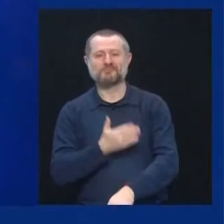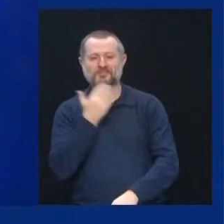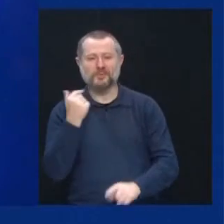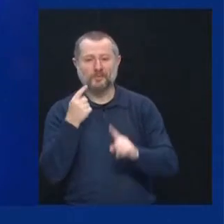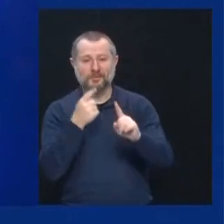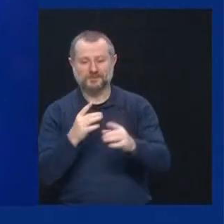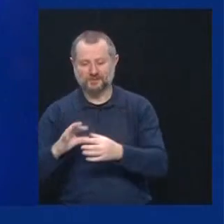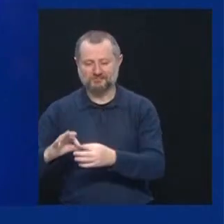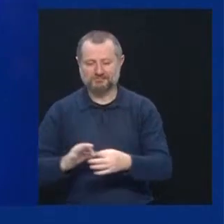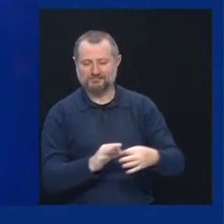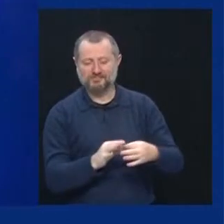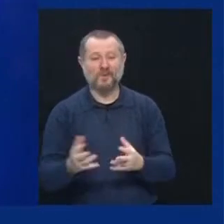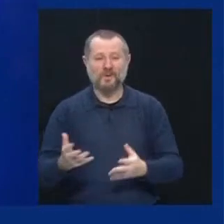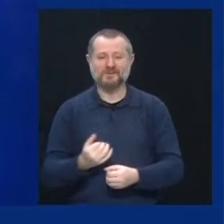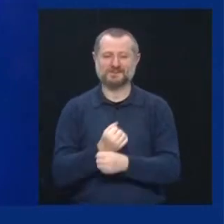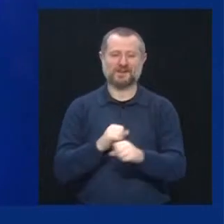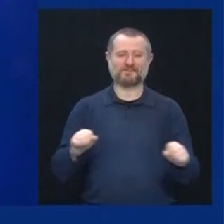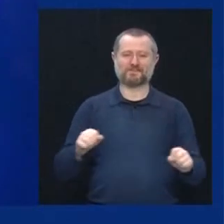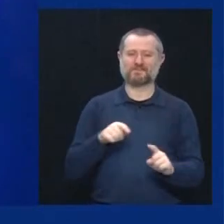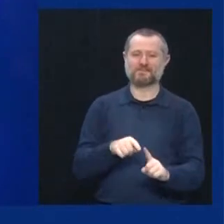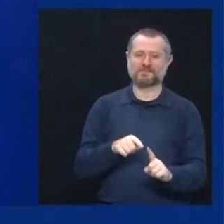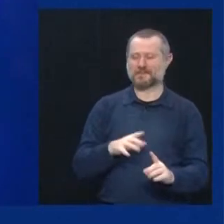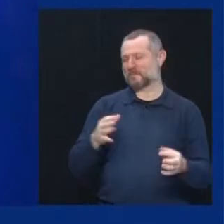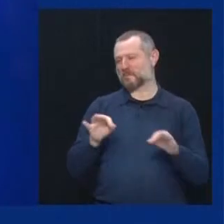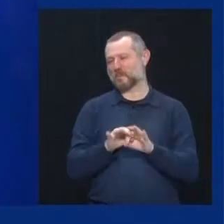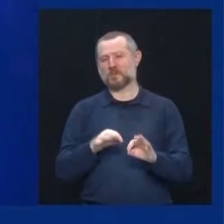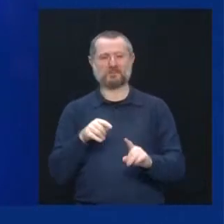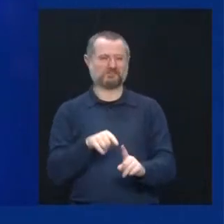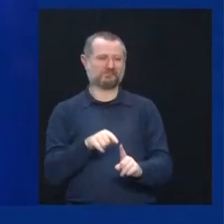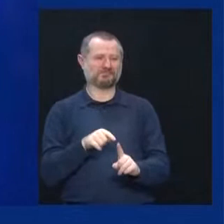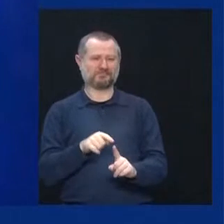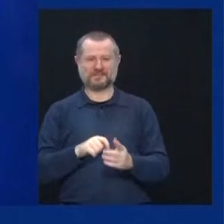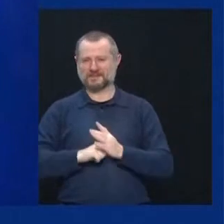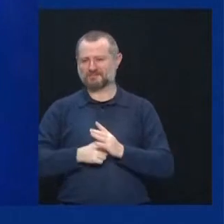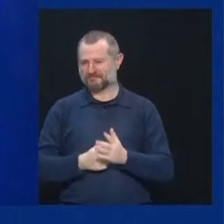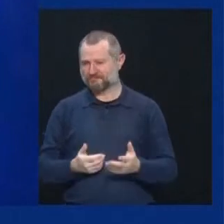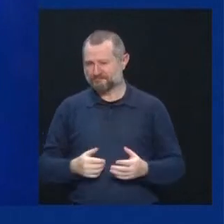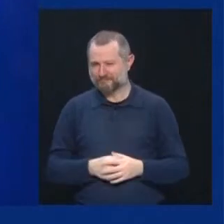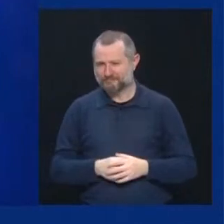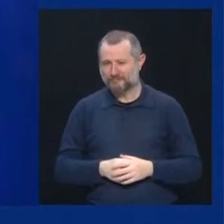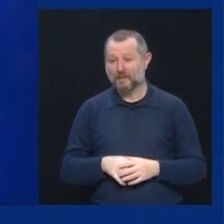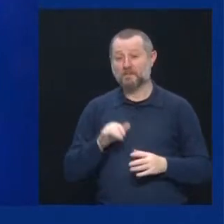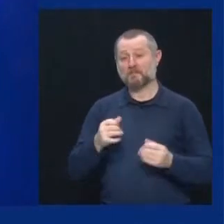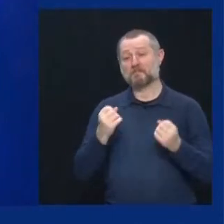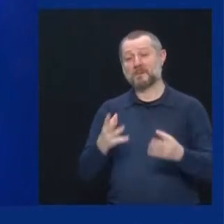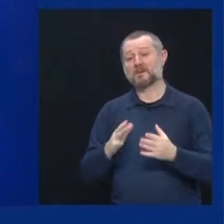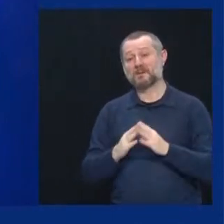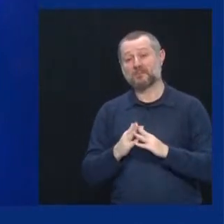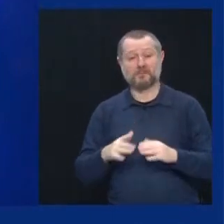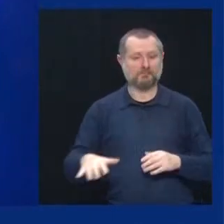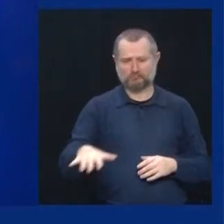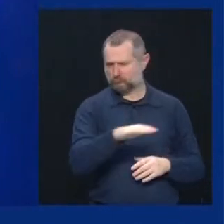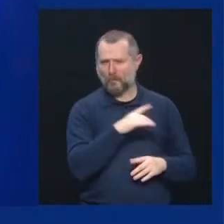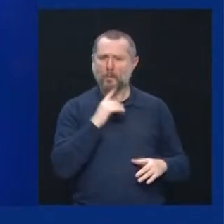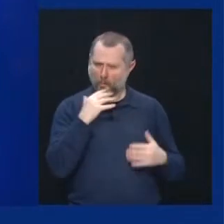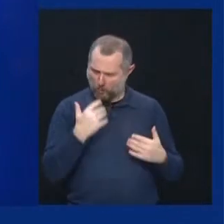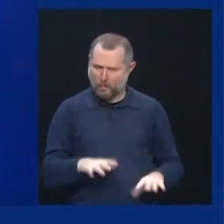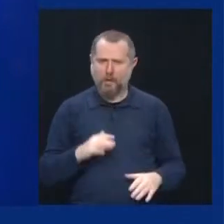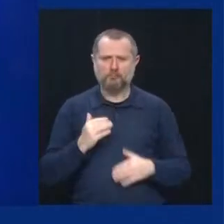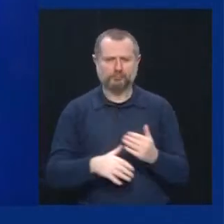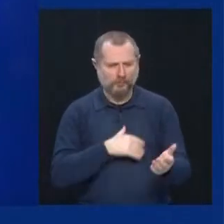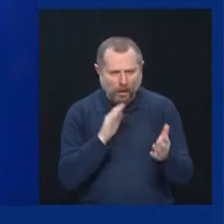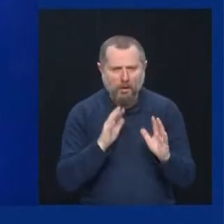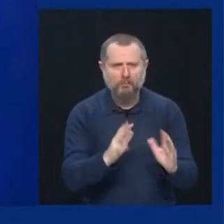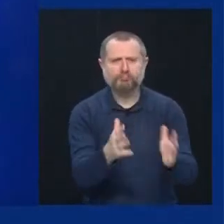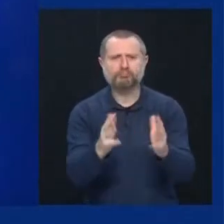safety. Restore safety. Many localities have been making great progress, and I really applaud them, because